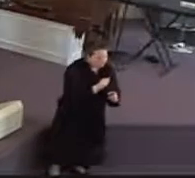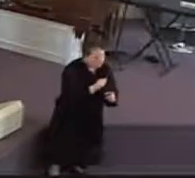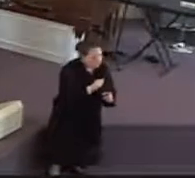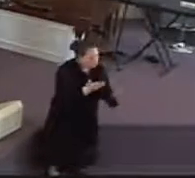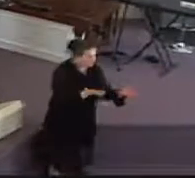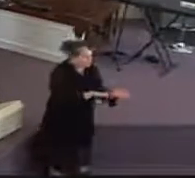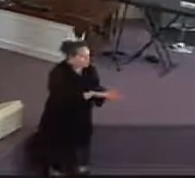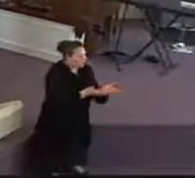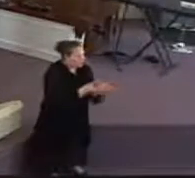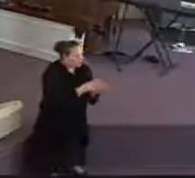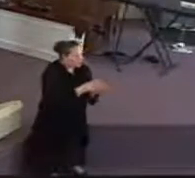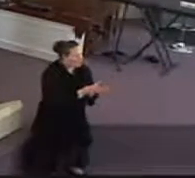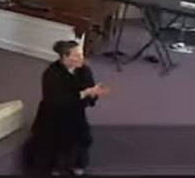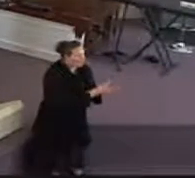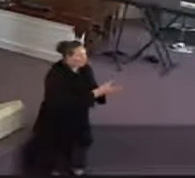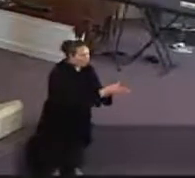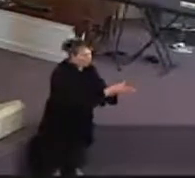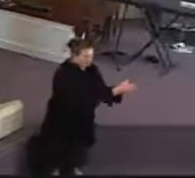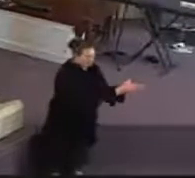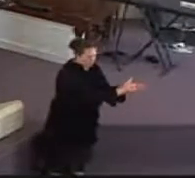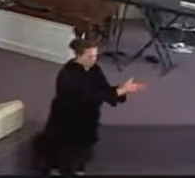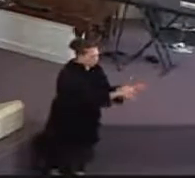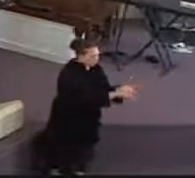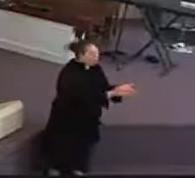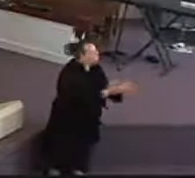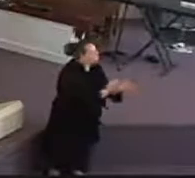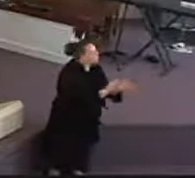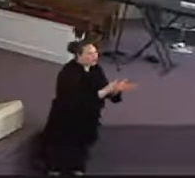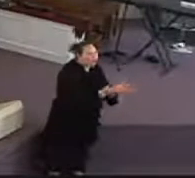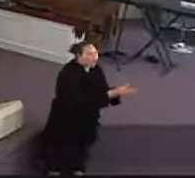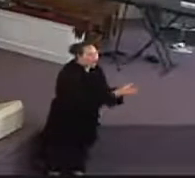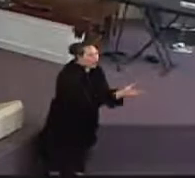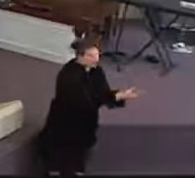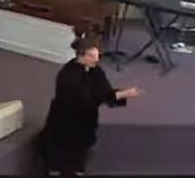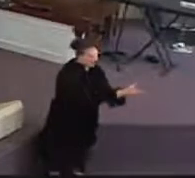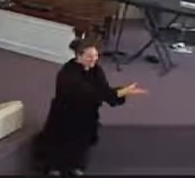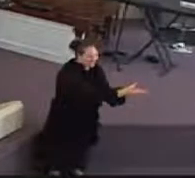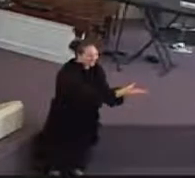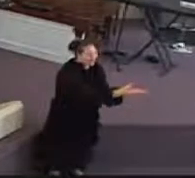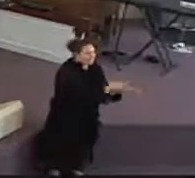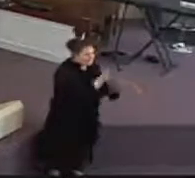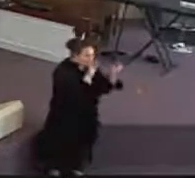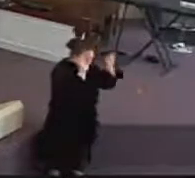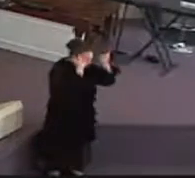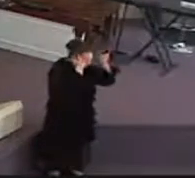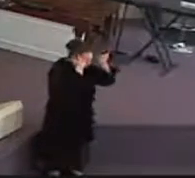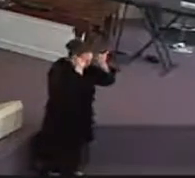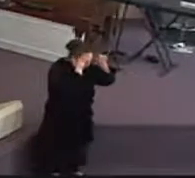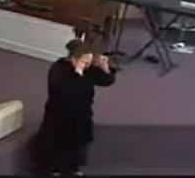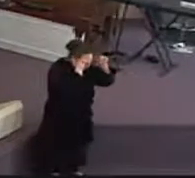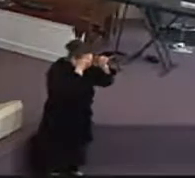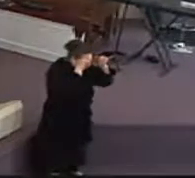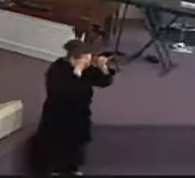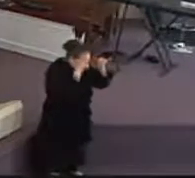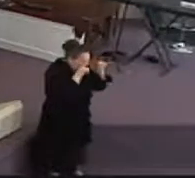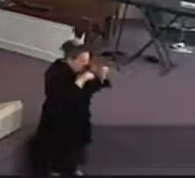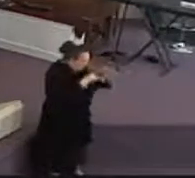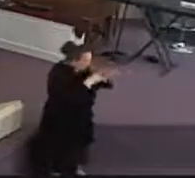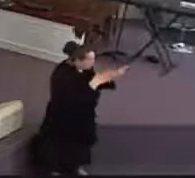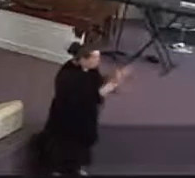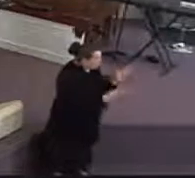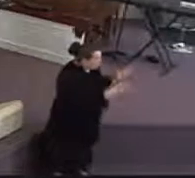brought back, amen, to its rightful place on a cart drawn by oxen. And it got to a place that it wobbled. And